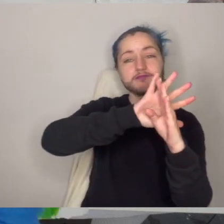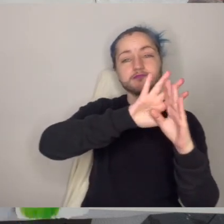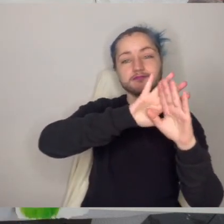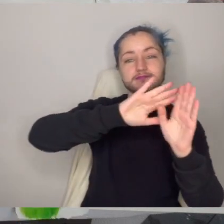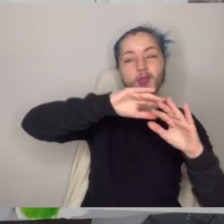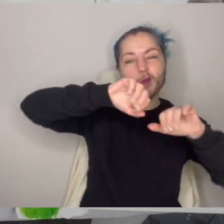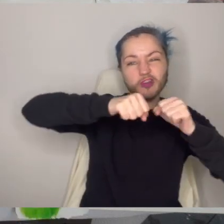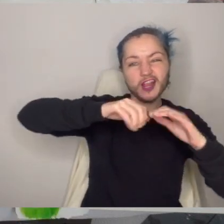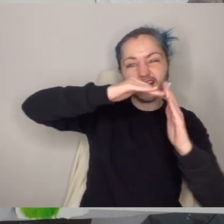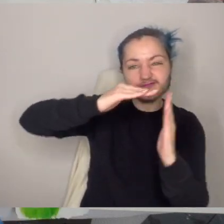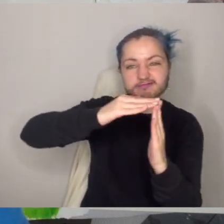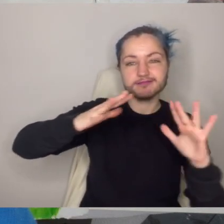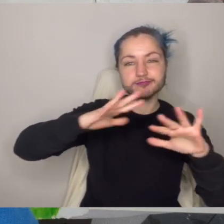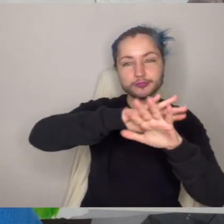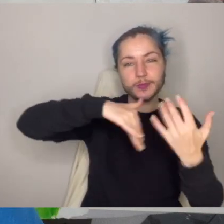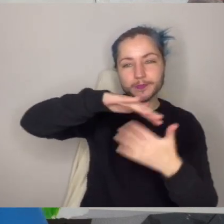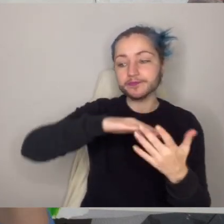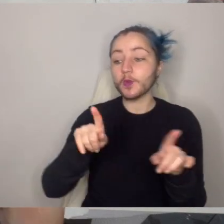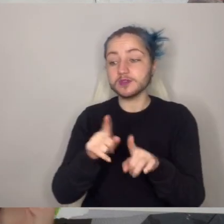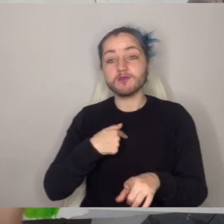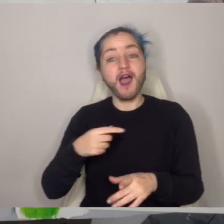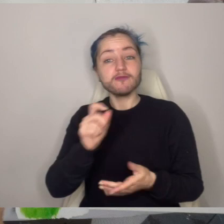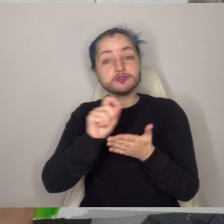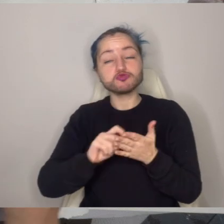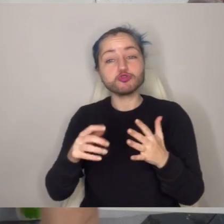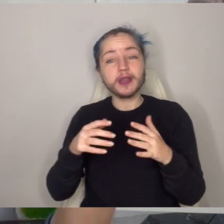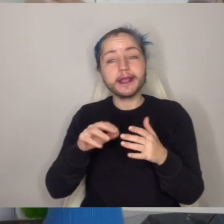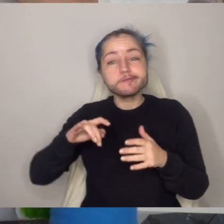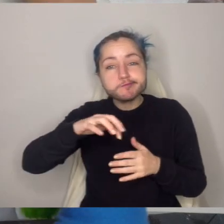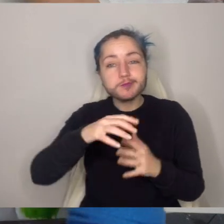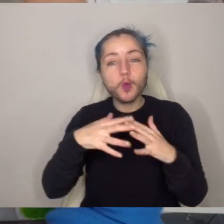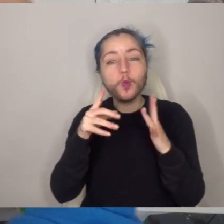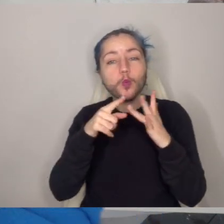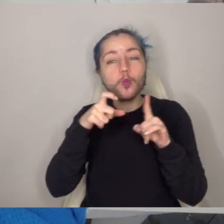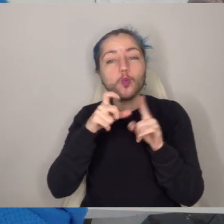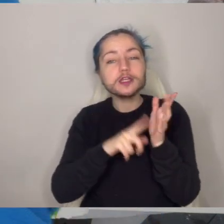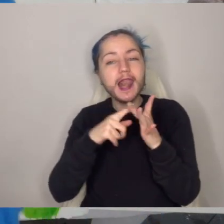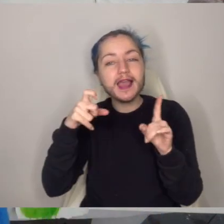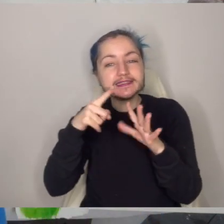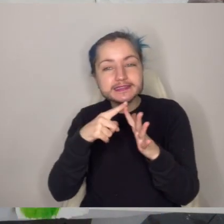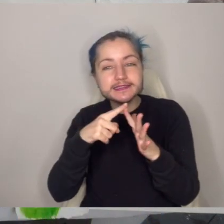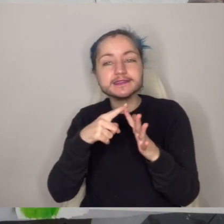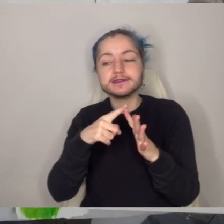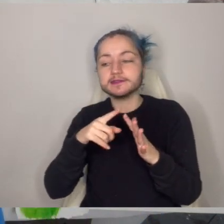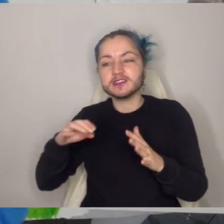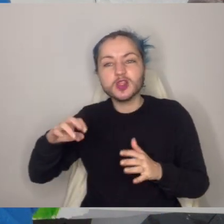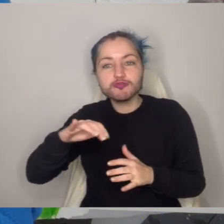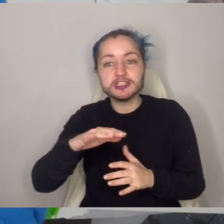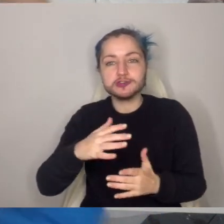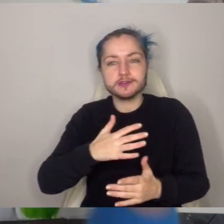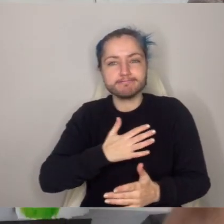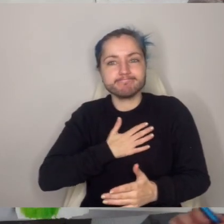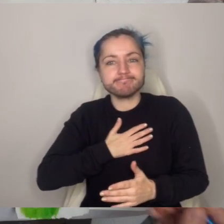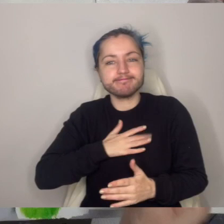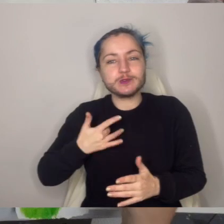I think, oh, now I've got some drawings that I've made of some wood lice, just to remind us of some of the creatures that